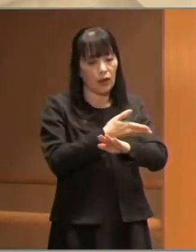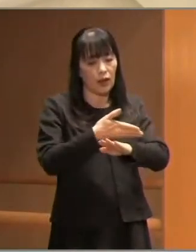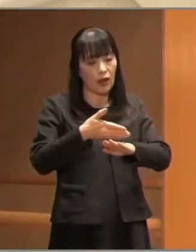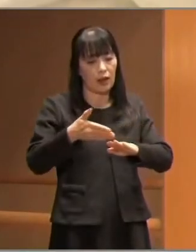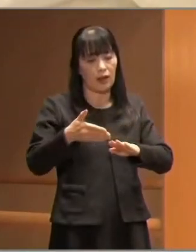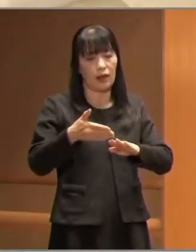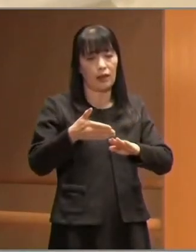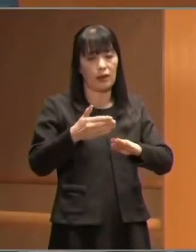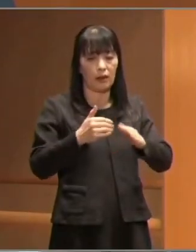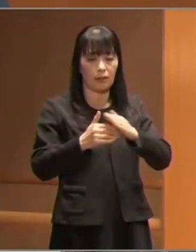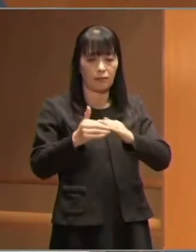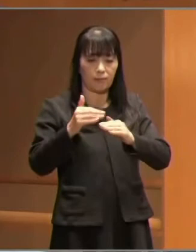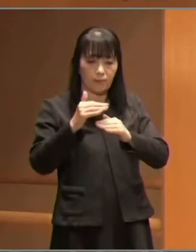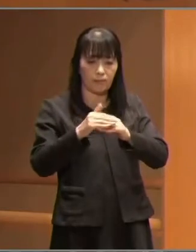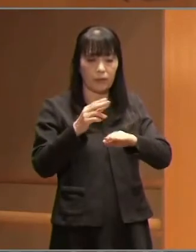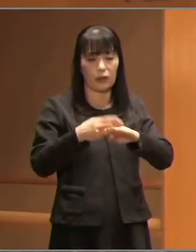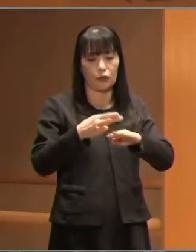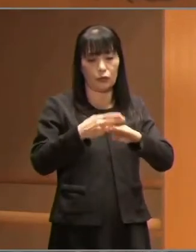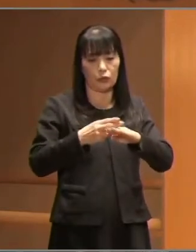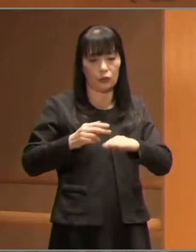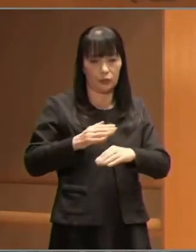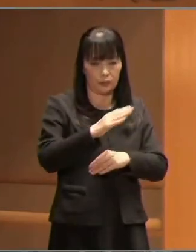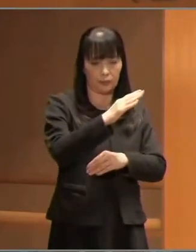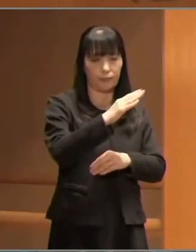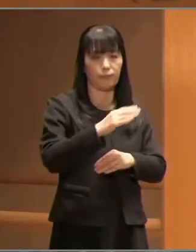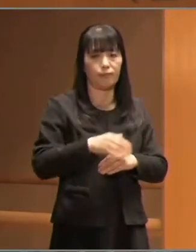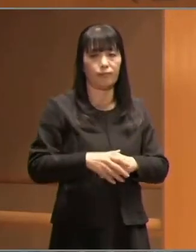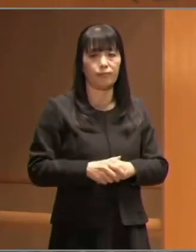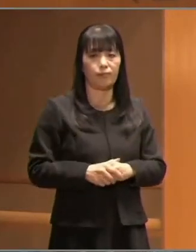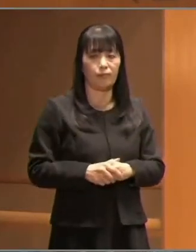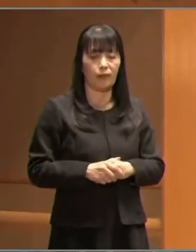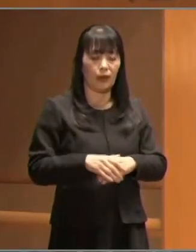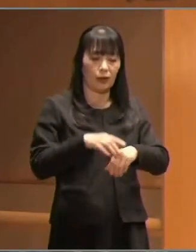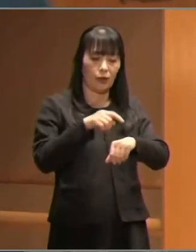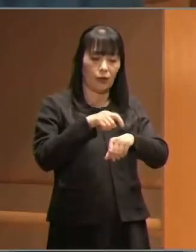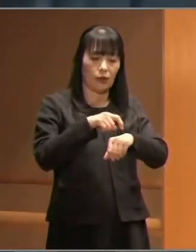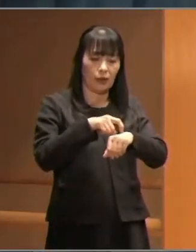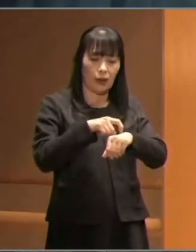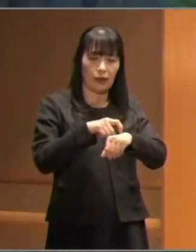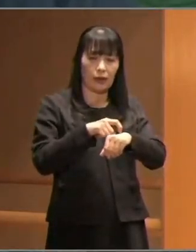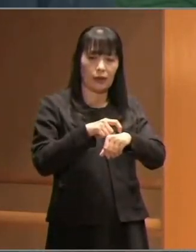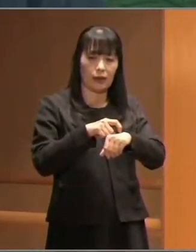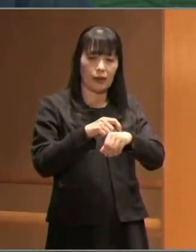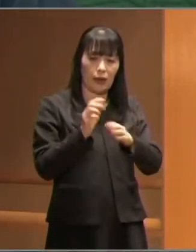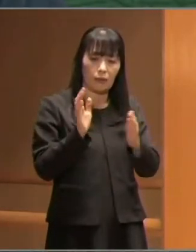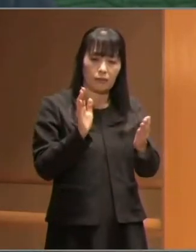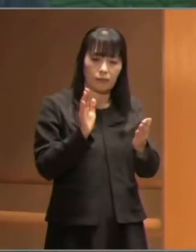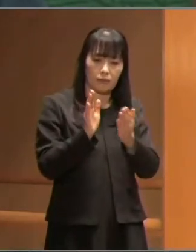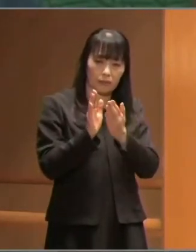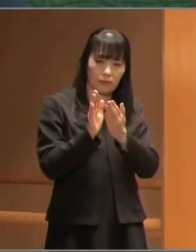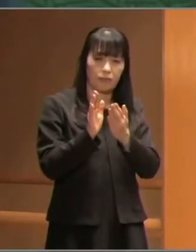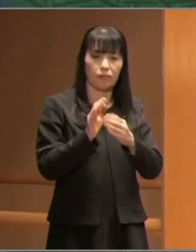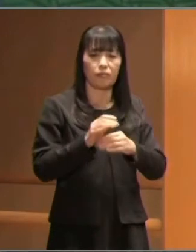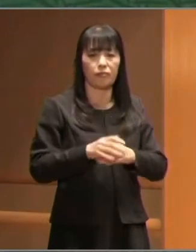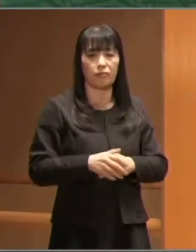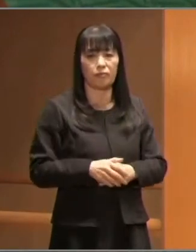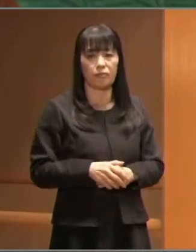different because they are developed in times. Now time is running out, so